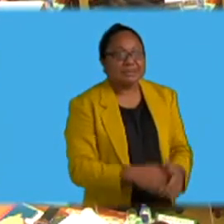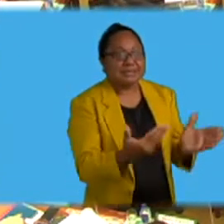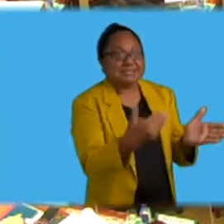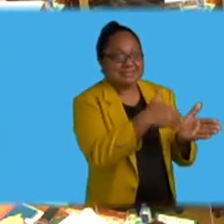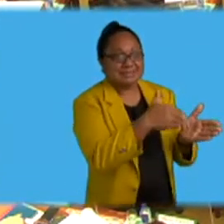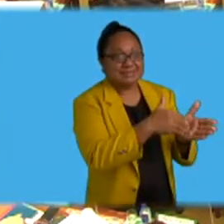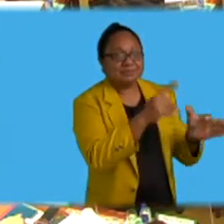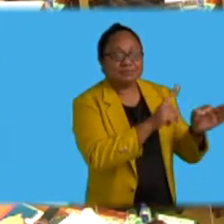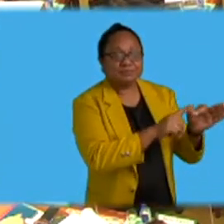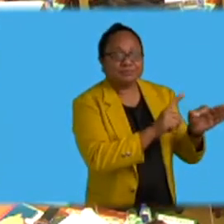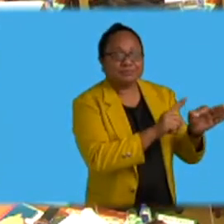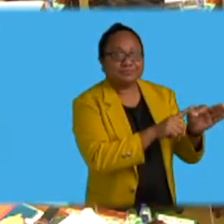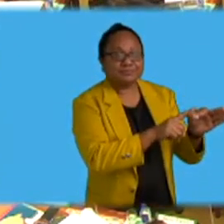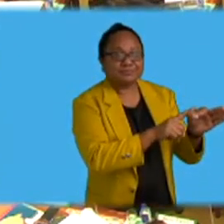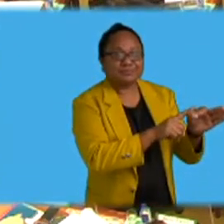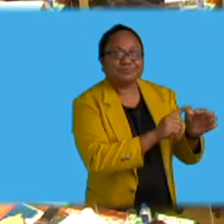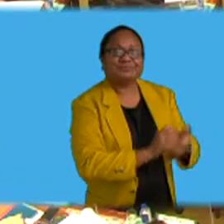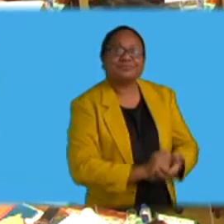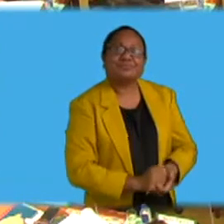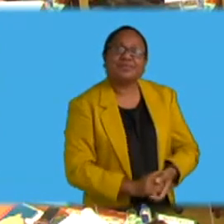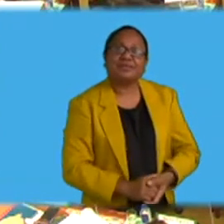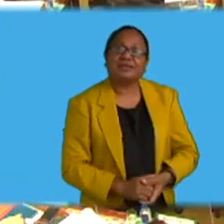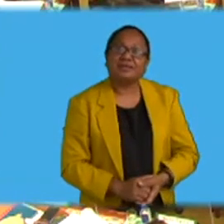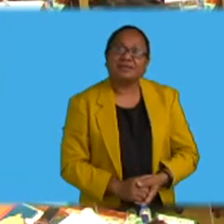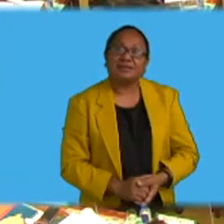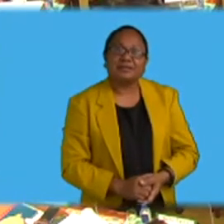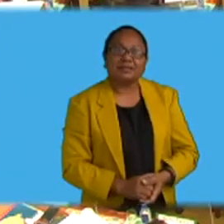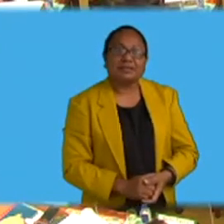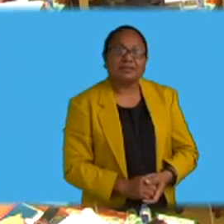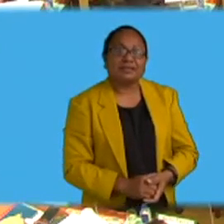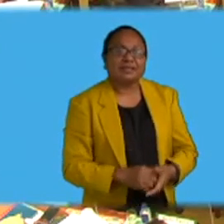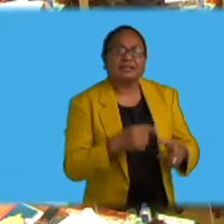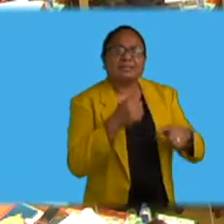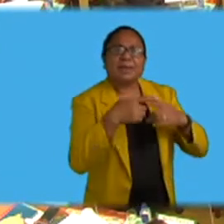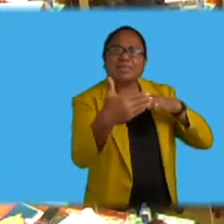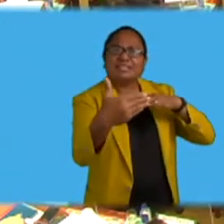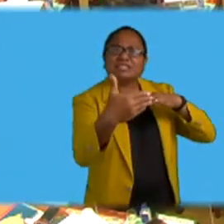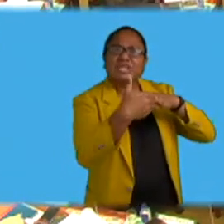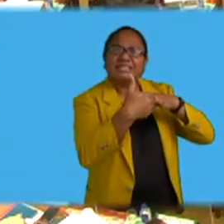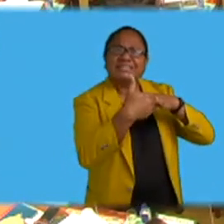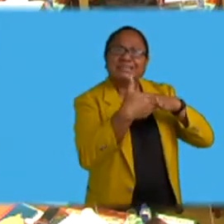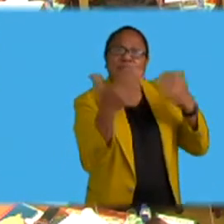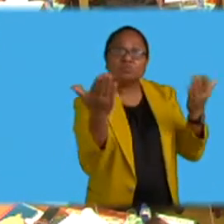Supplementary question. Supplementary question. In regards to the jetty at Wunsia,